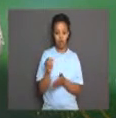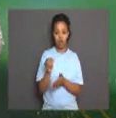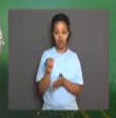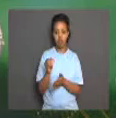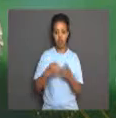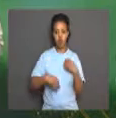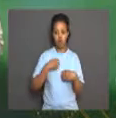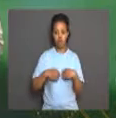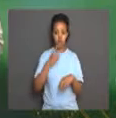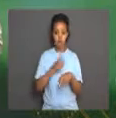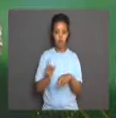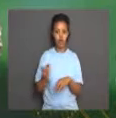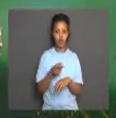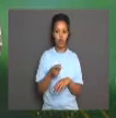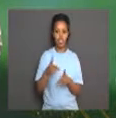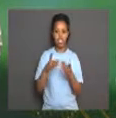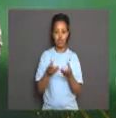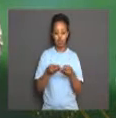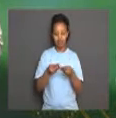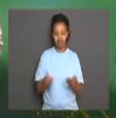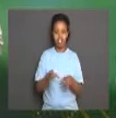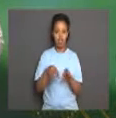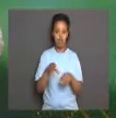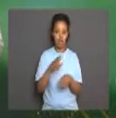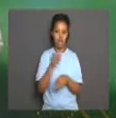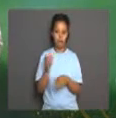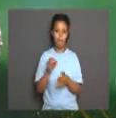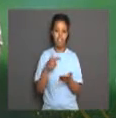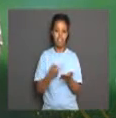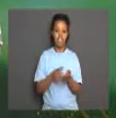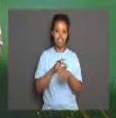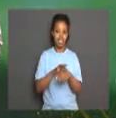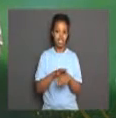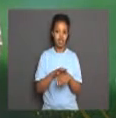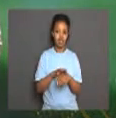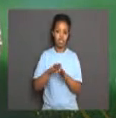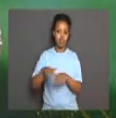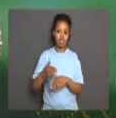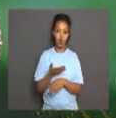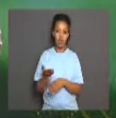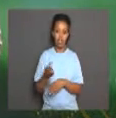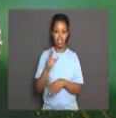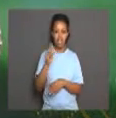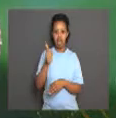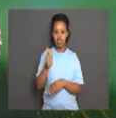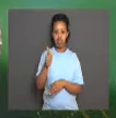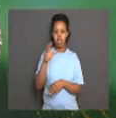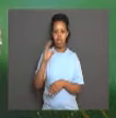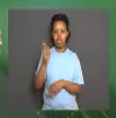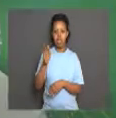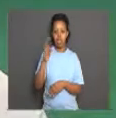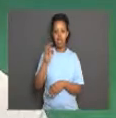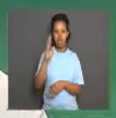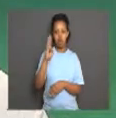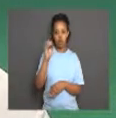organism's hard parts, replacing the molecules of the skeleton with calcium carbonate